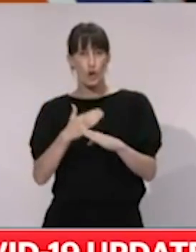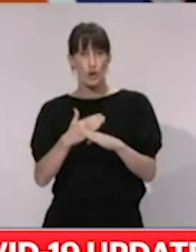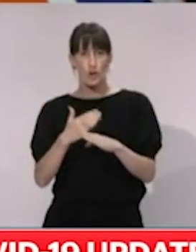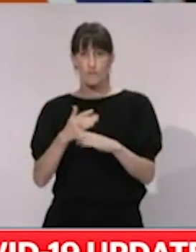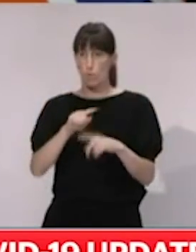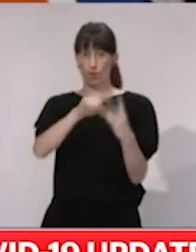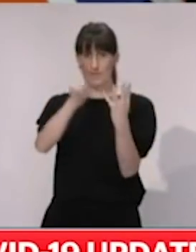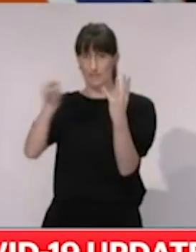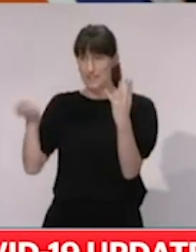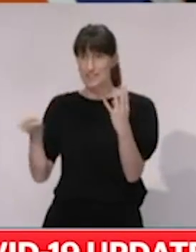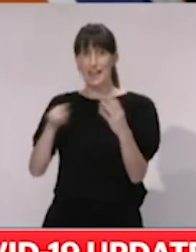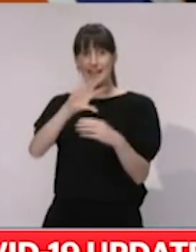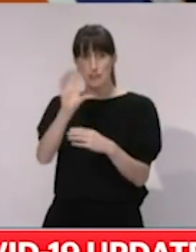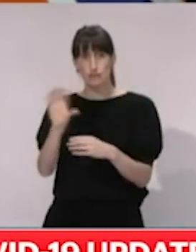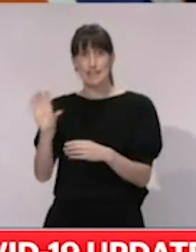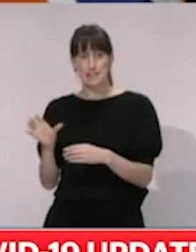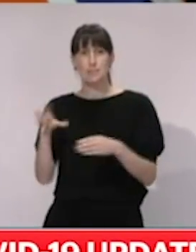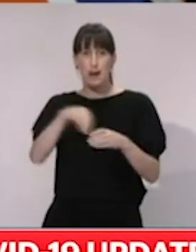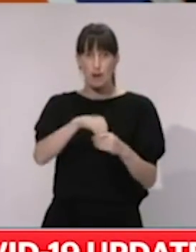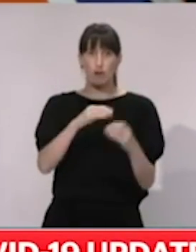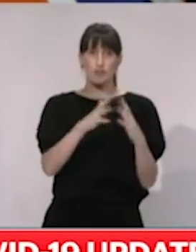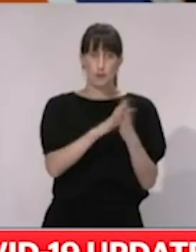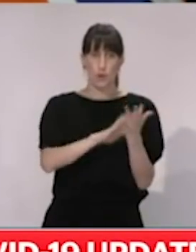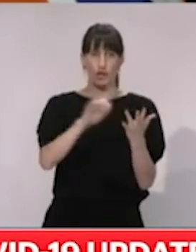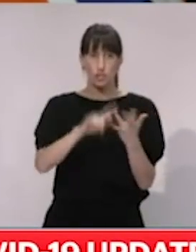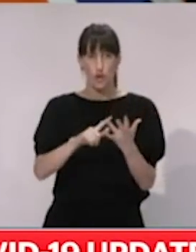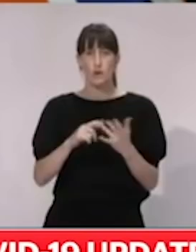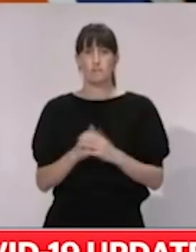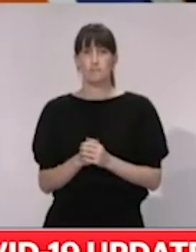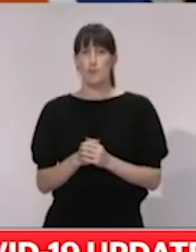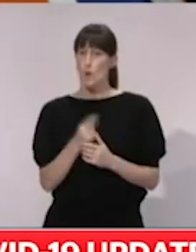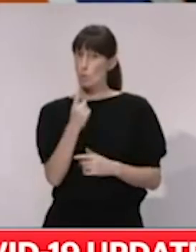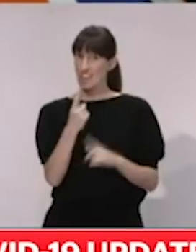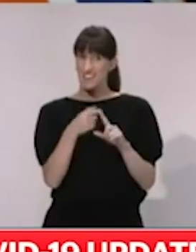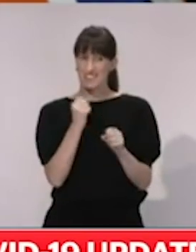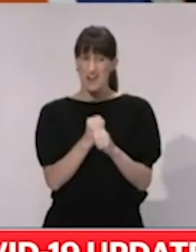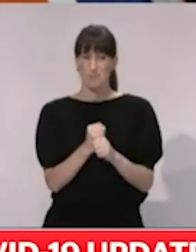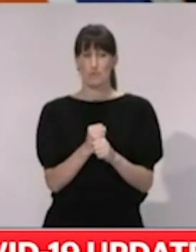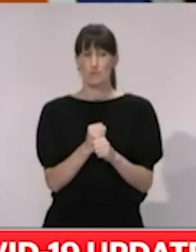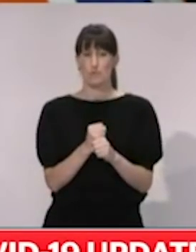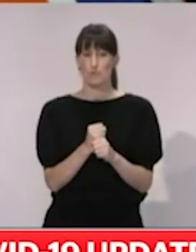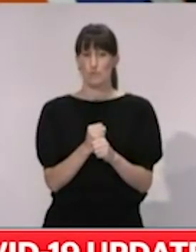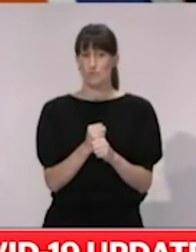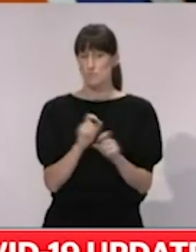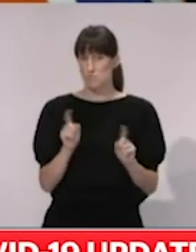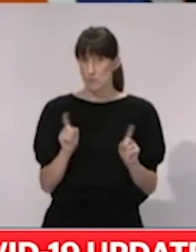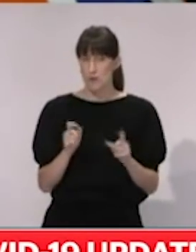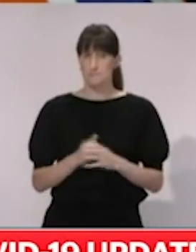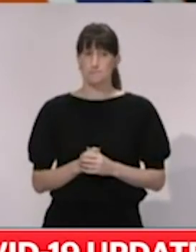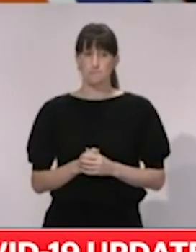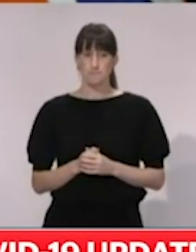by the World Health Organization and other organizations. And one example is, for example, to